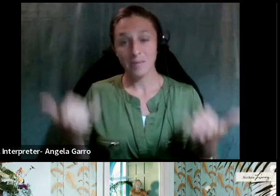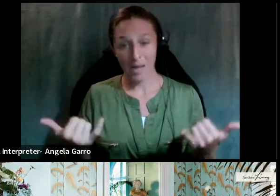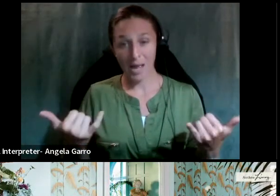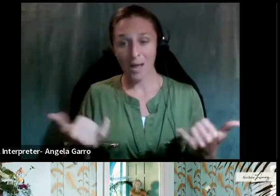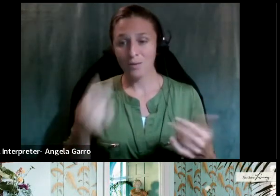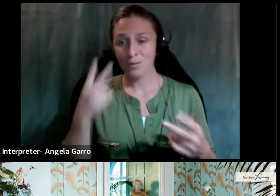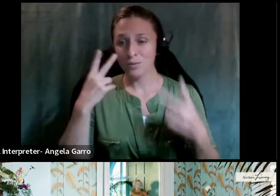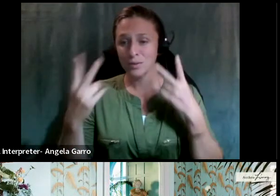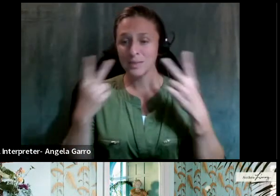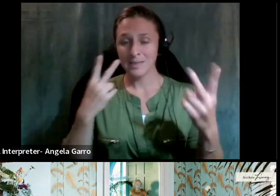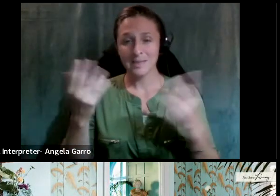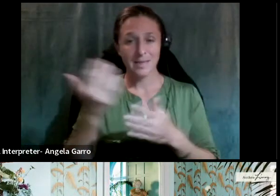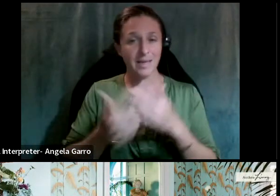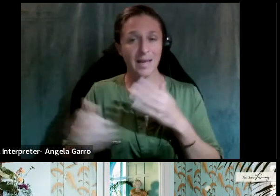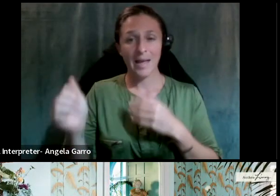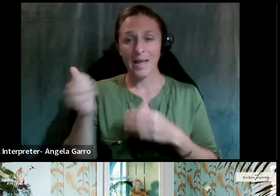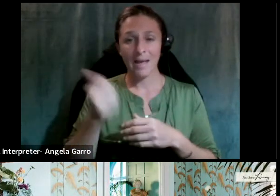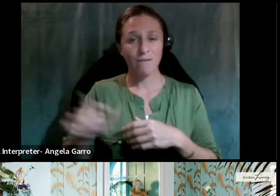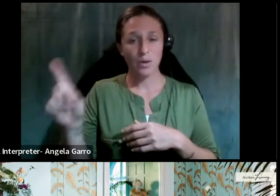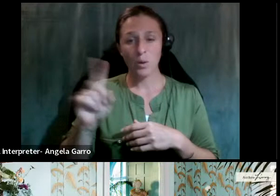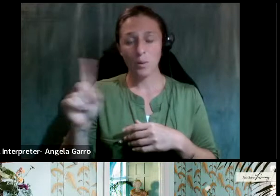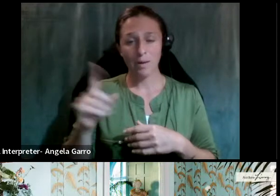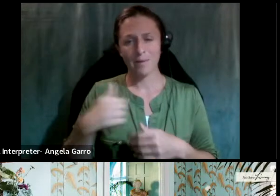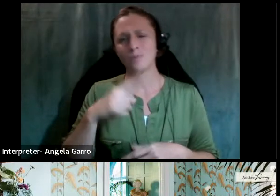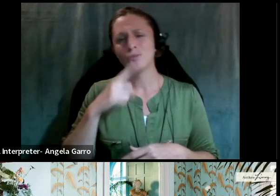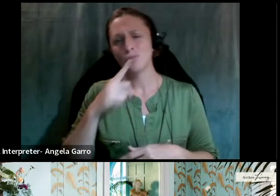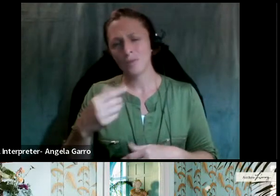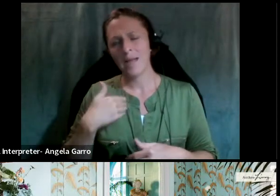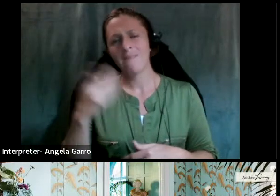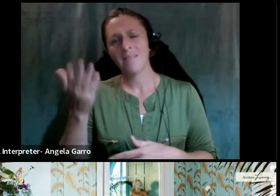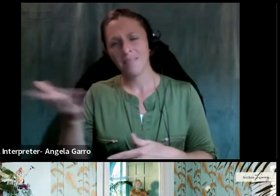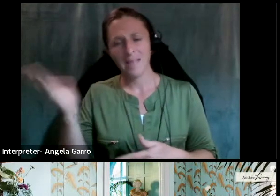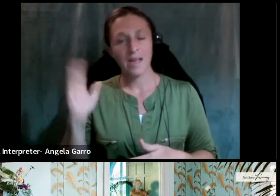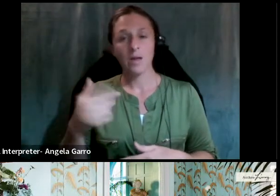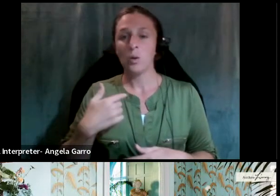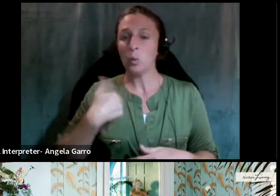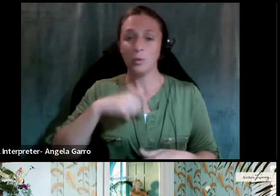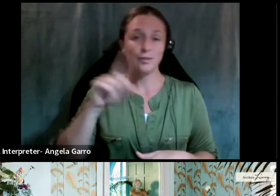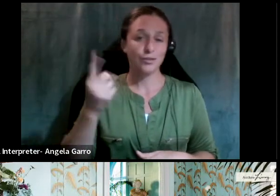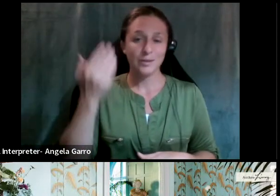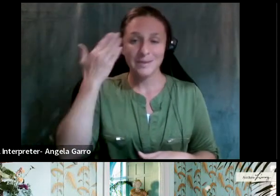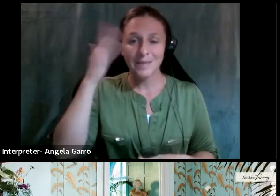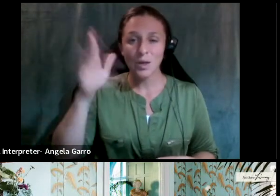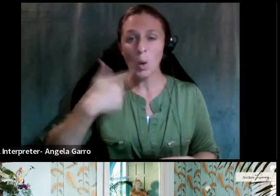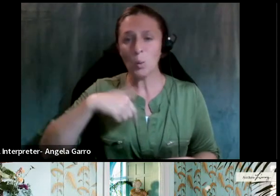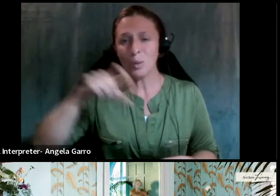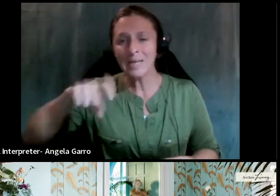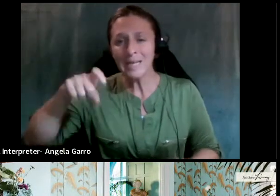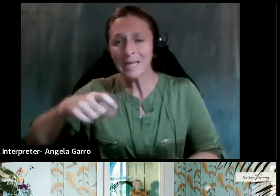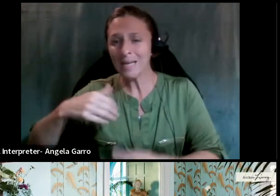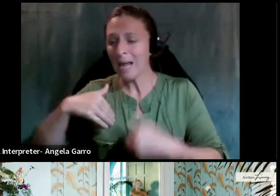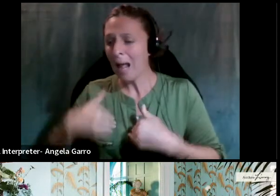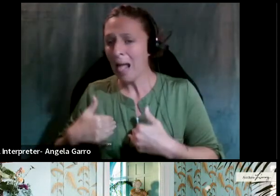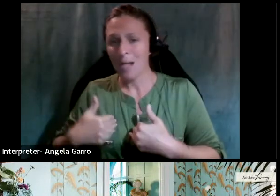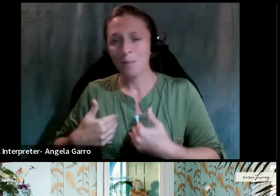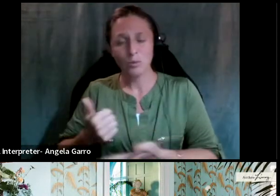see them everywhere. I'm sure they were out there. We just didn't know that we needed our animals to help us get through